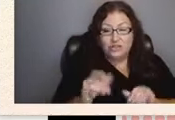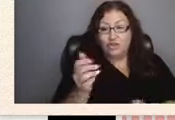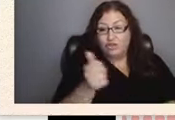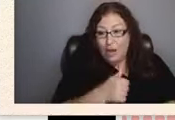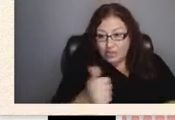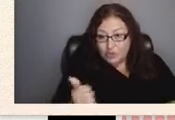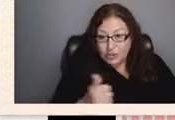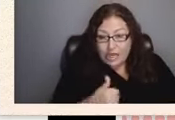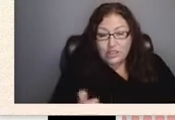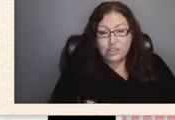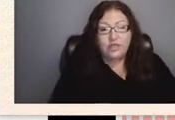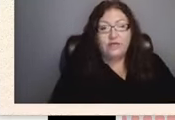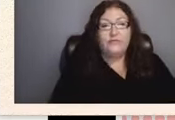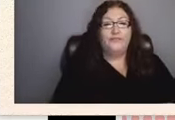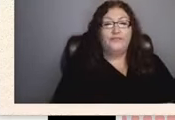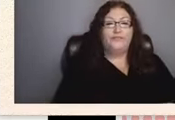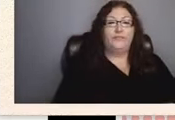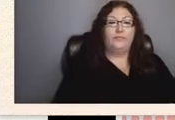transportation.